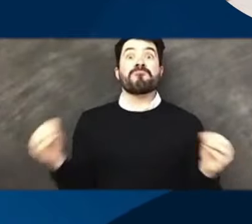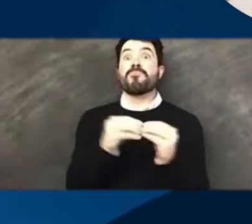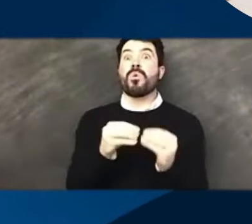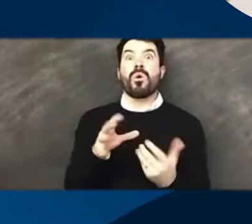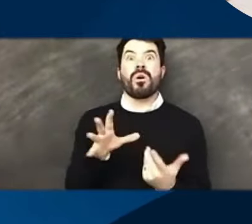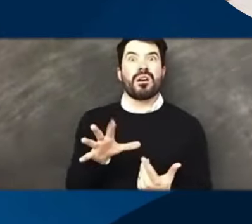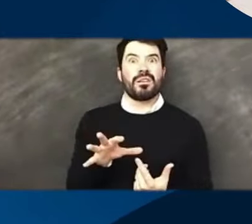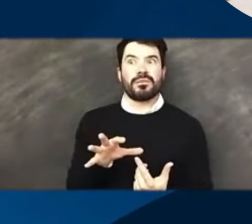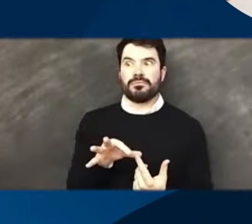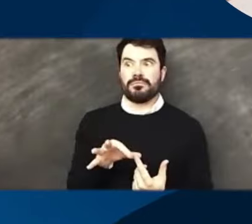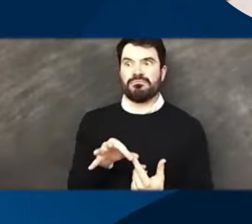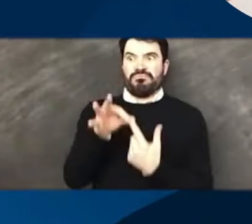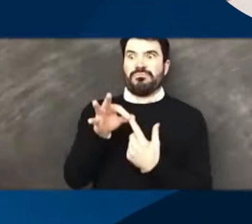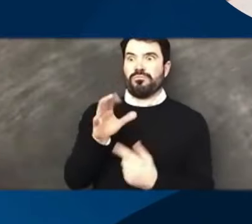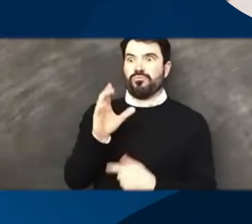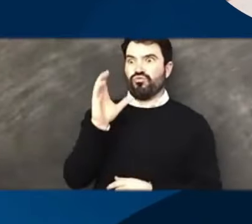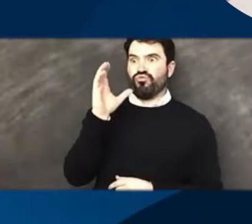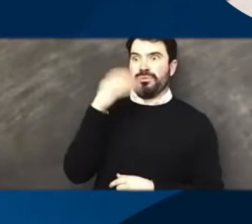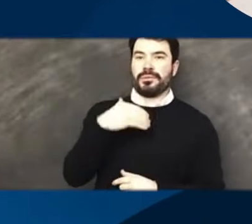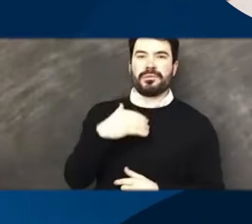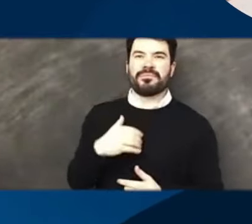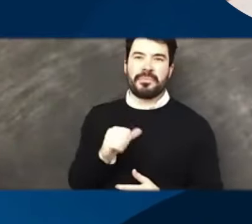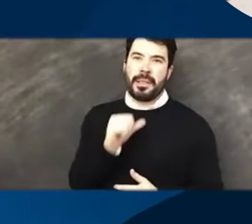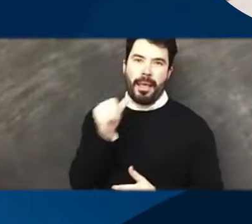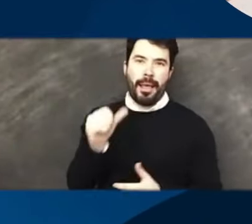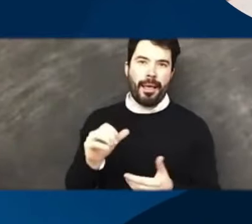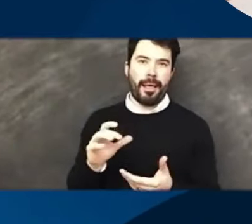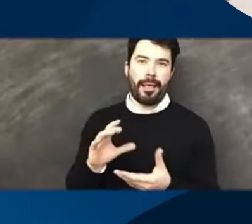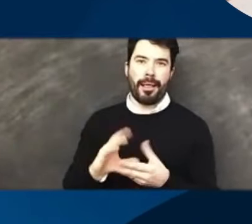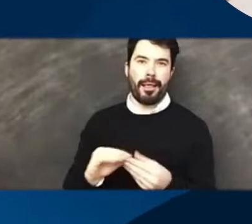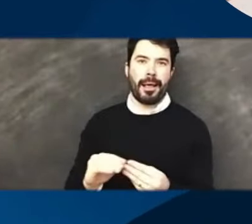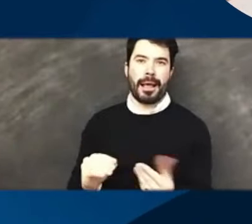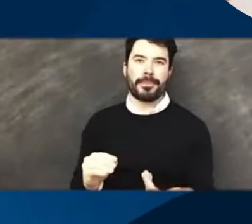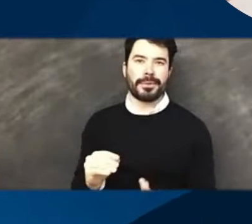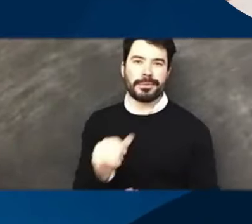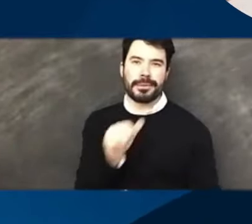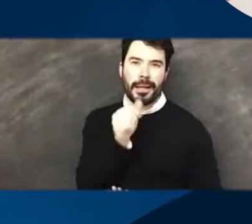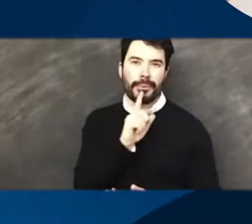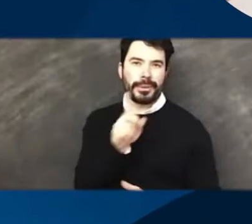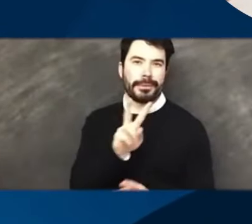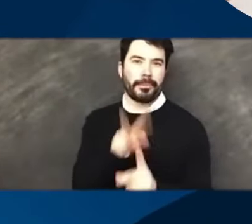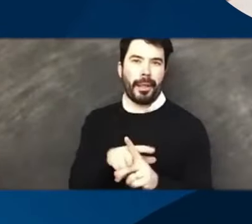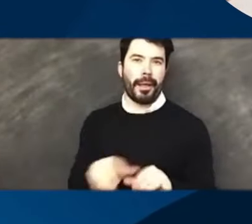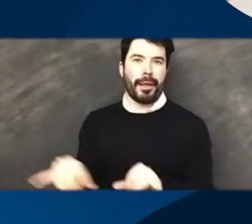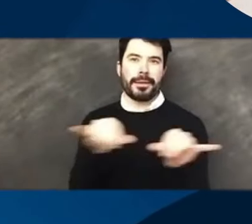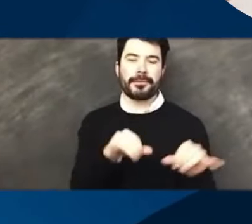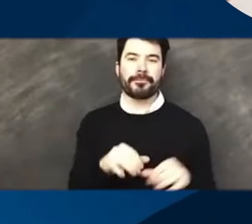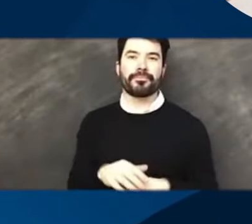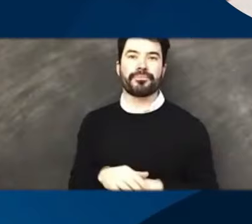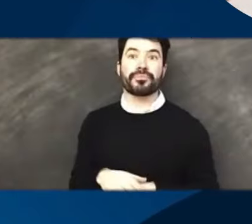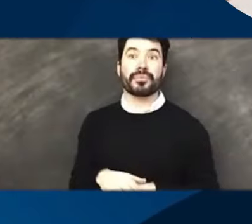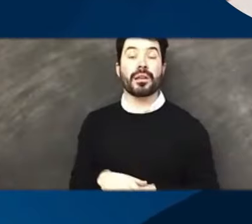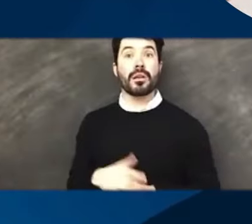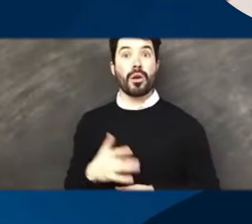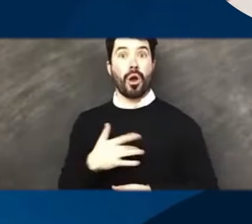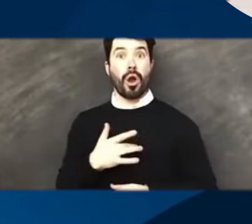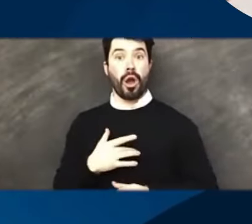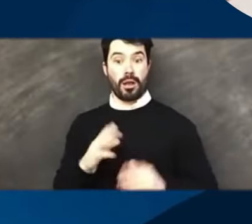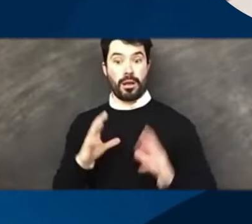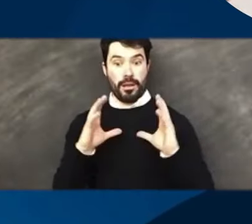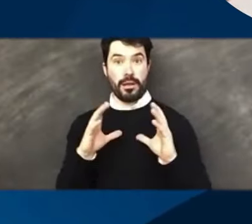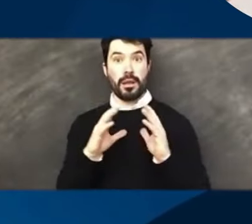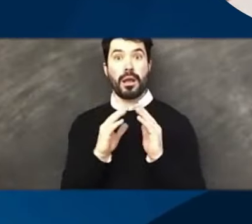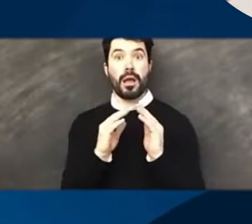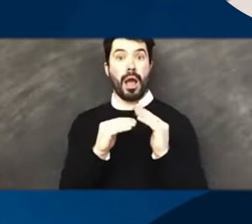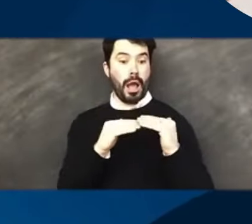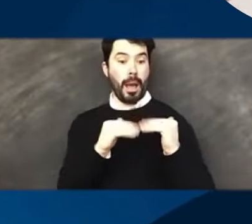stay away from because they're not that relevant. The most common heart valve condition, actually, that's heritable is a